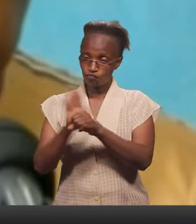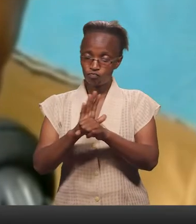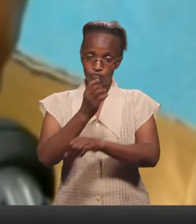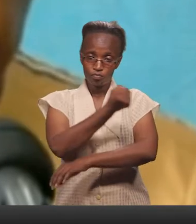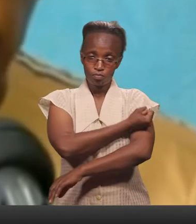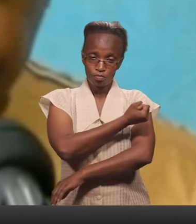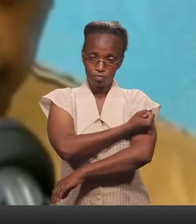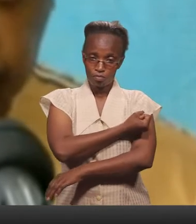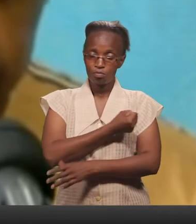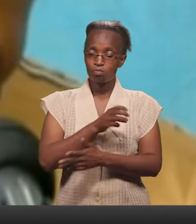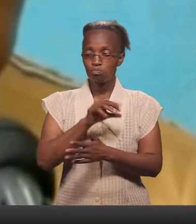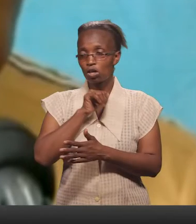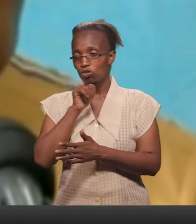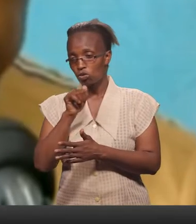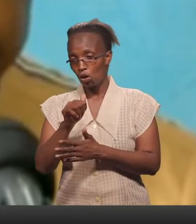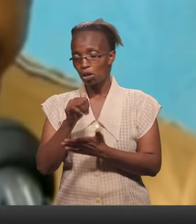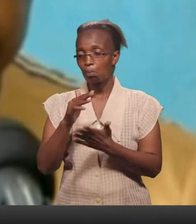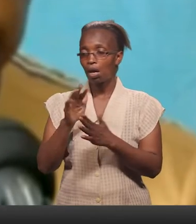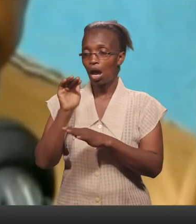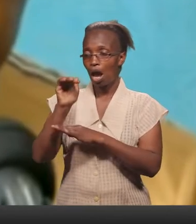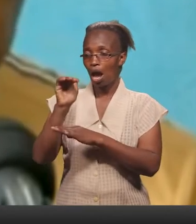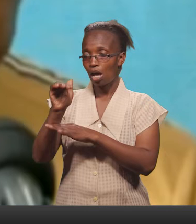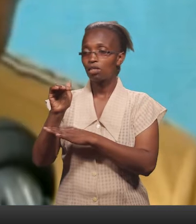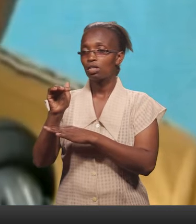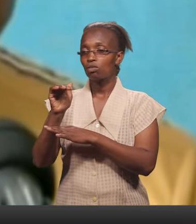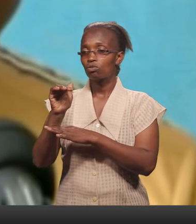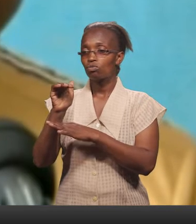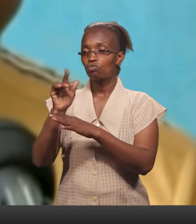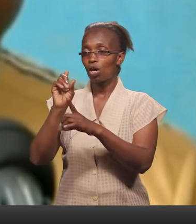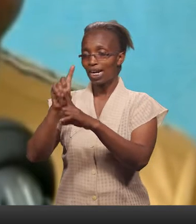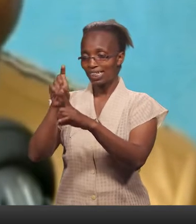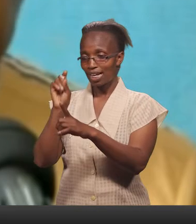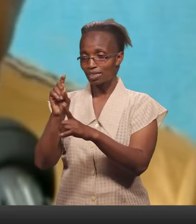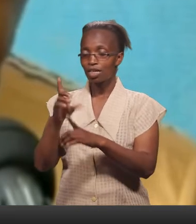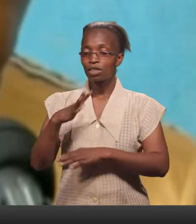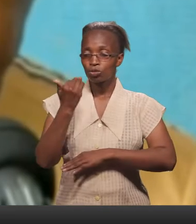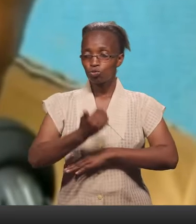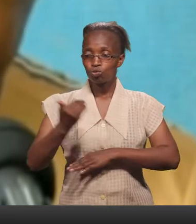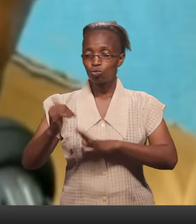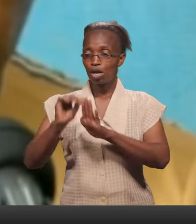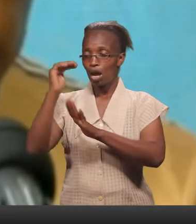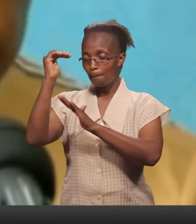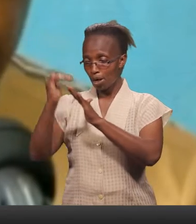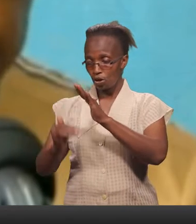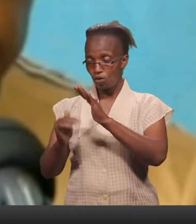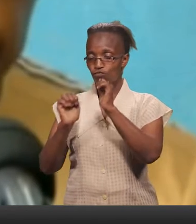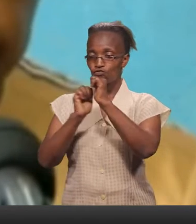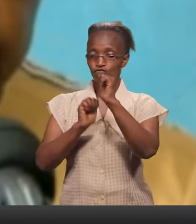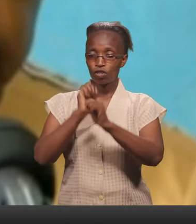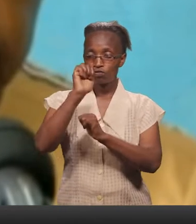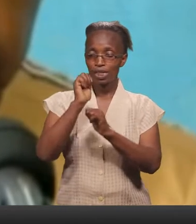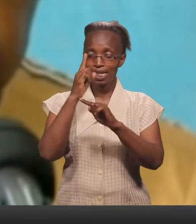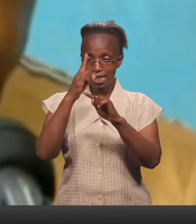vaccinated shall forthwith be exempted from the requirements of a PCR test. Children below the